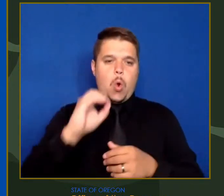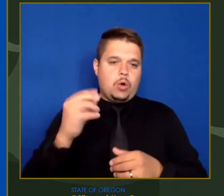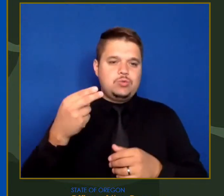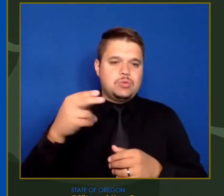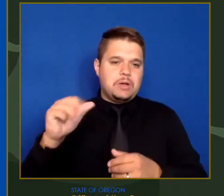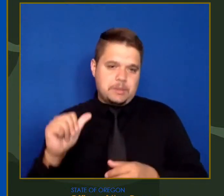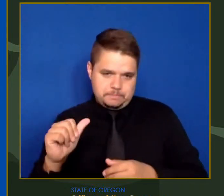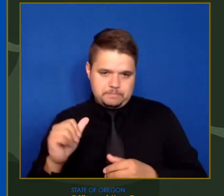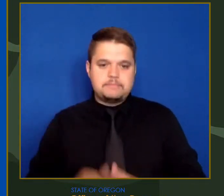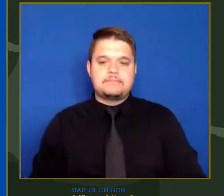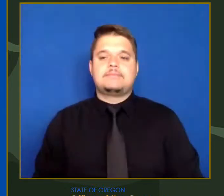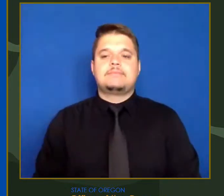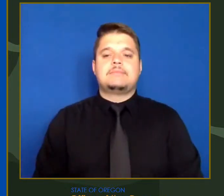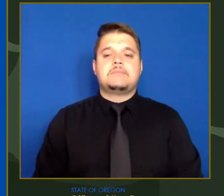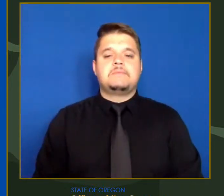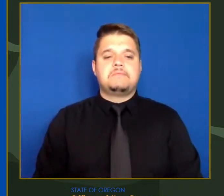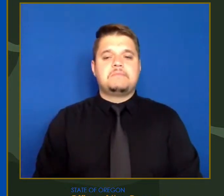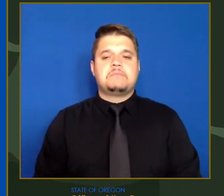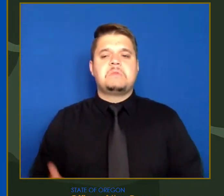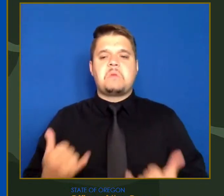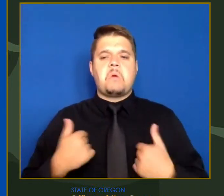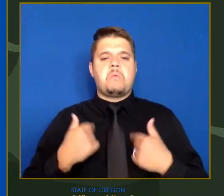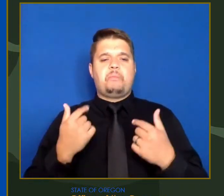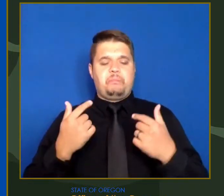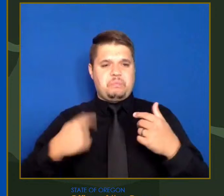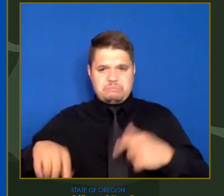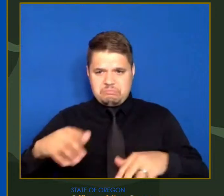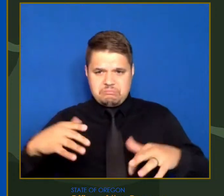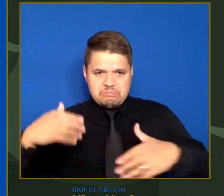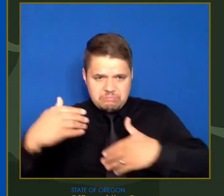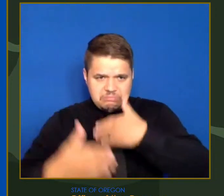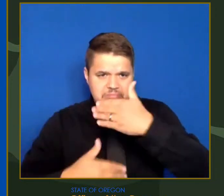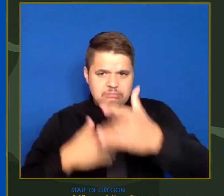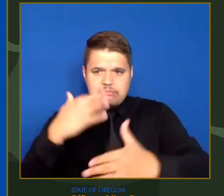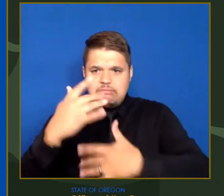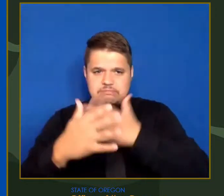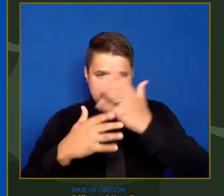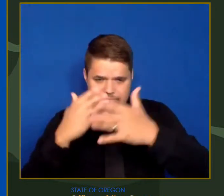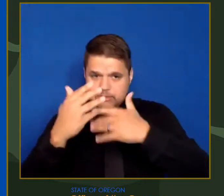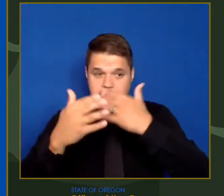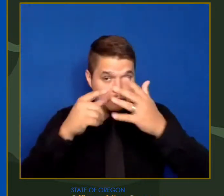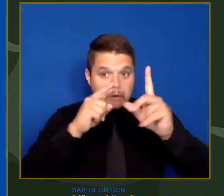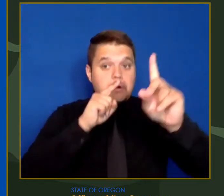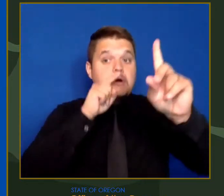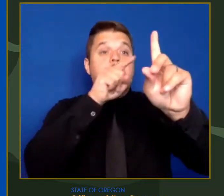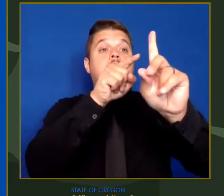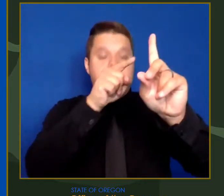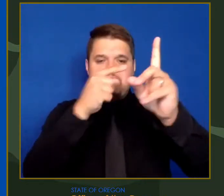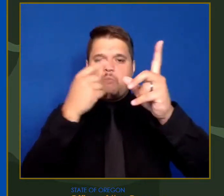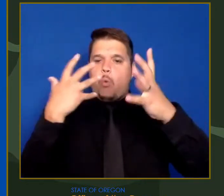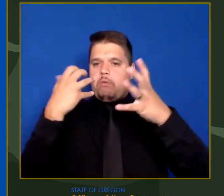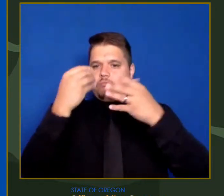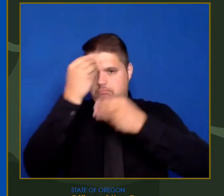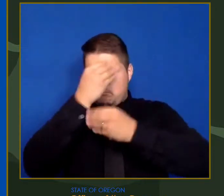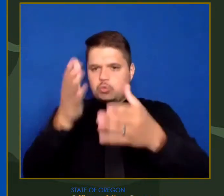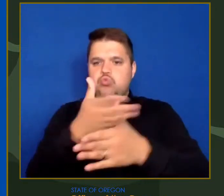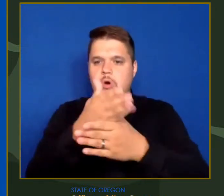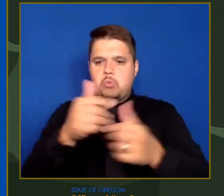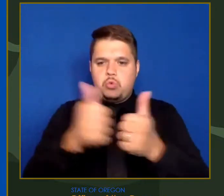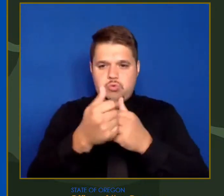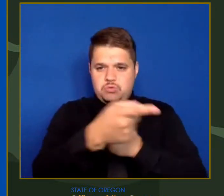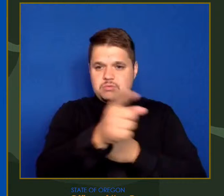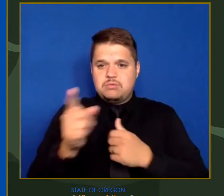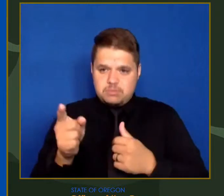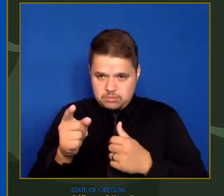stretch toward our goal of vaccinating 7 in 10 adult Oregonians. I'm joined today by Dr. Dean Seidlinger, who will share the latest data on COVID-19